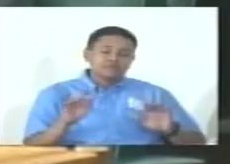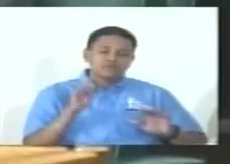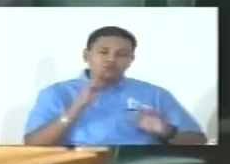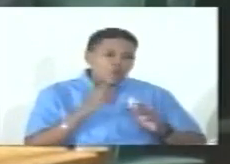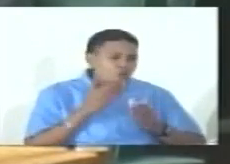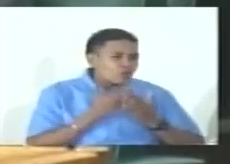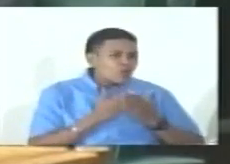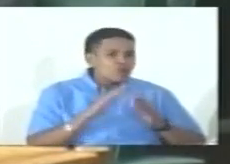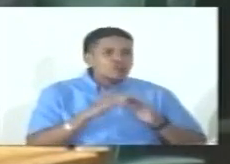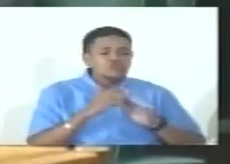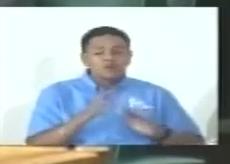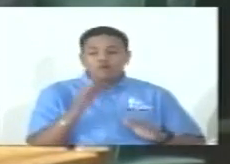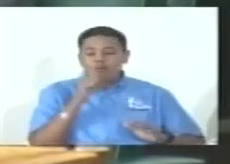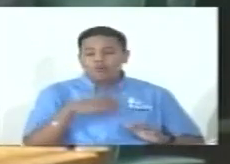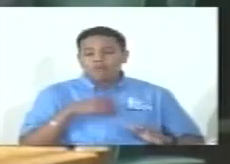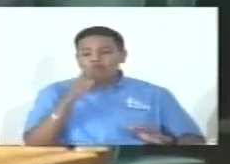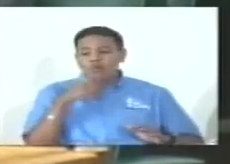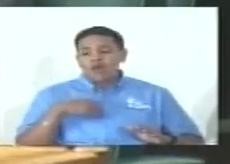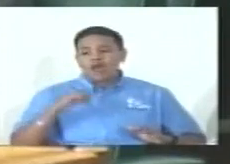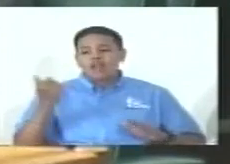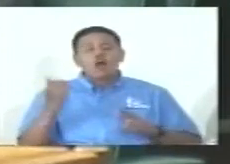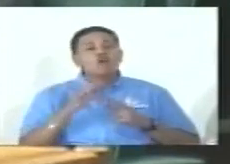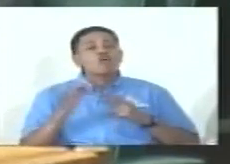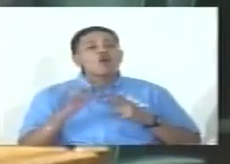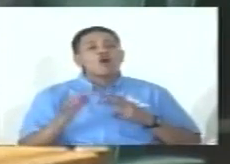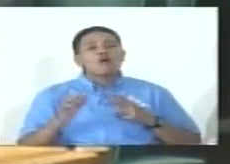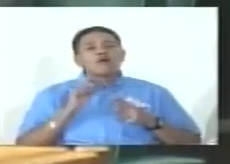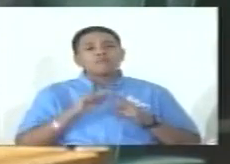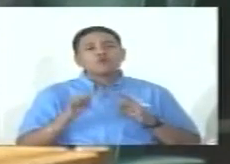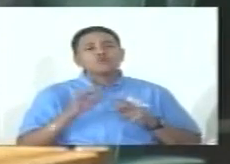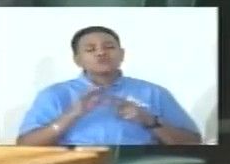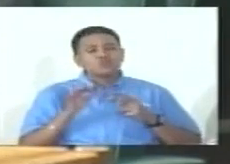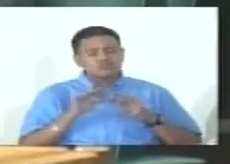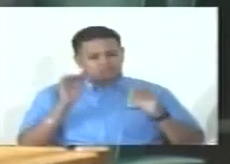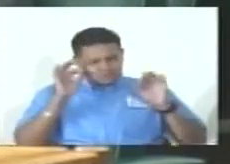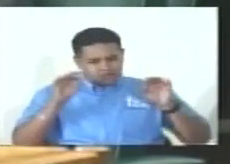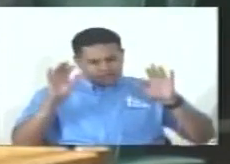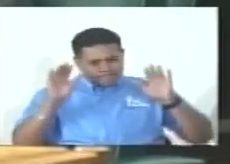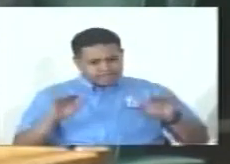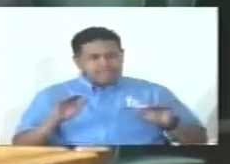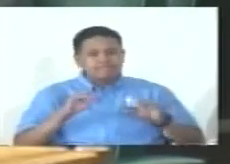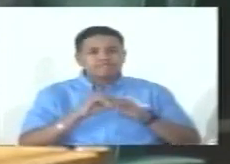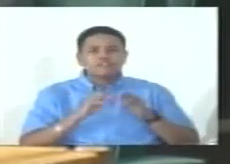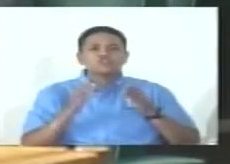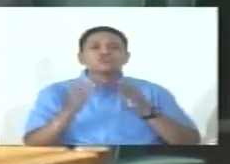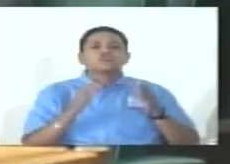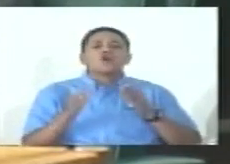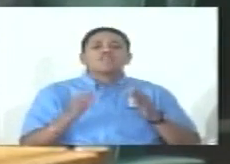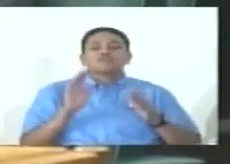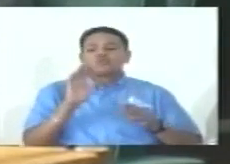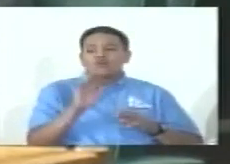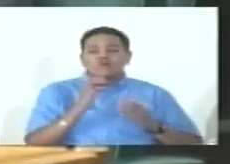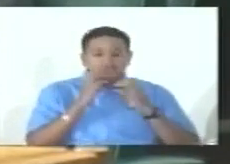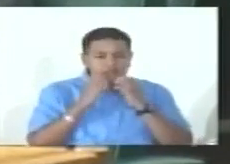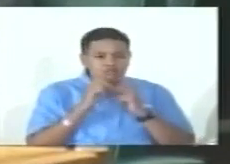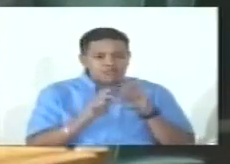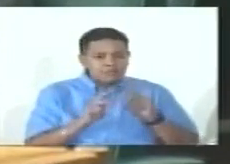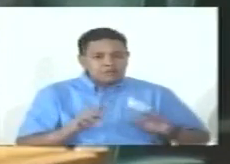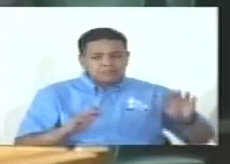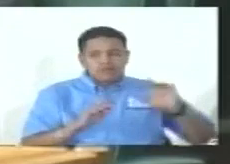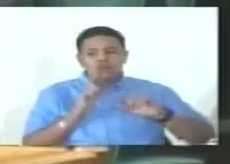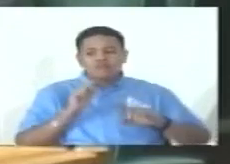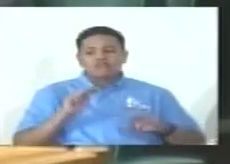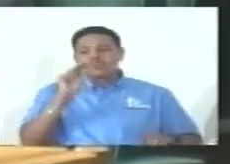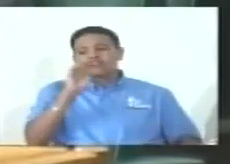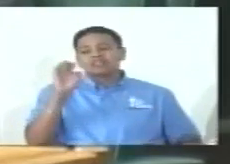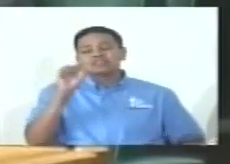who had other options but chose to walk the walk in giving distinguished service to her beloved people of Northeast